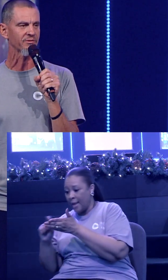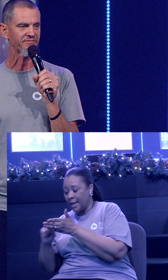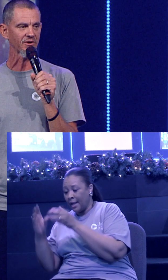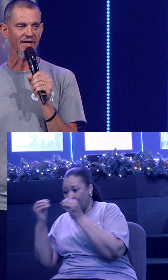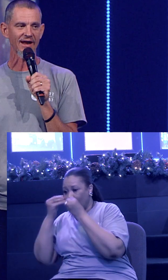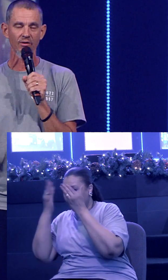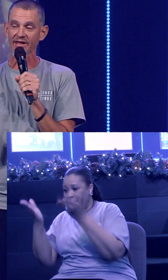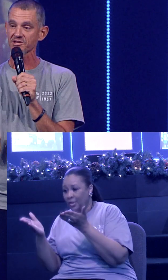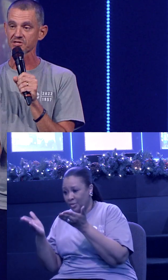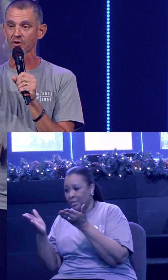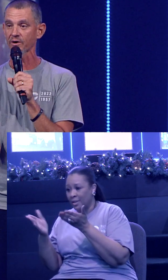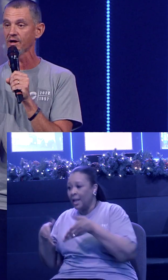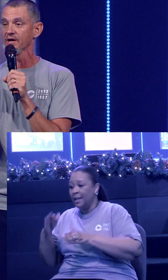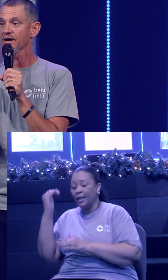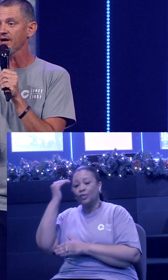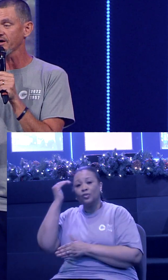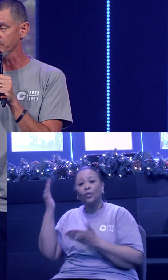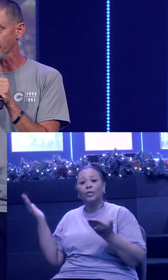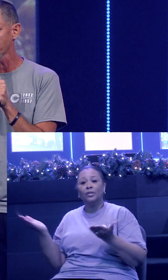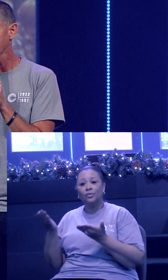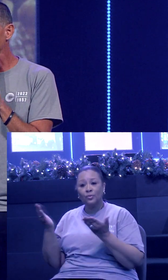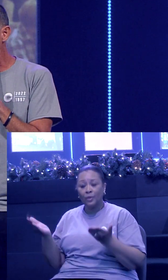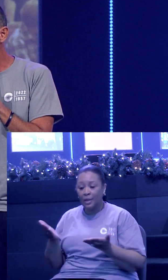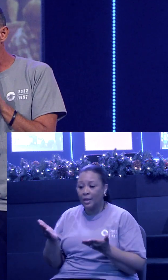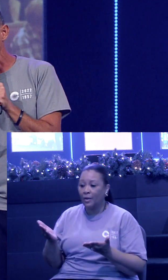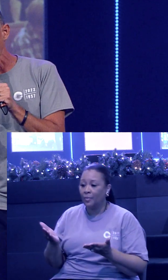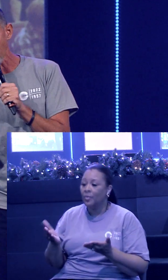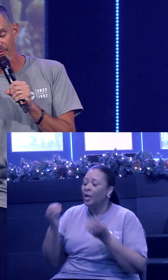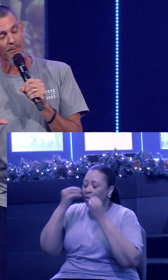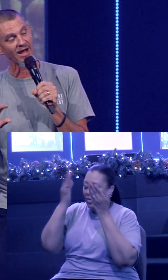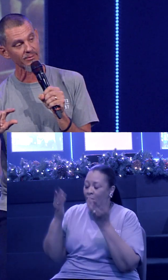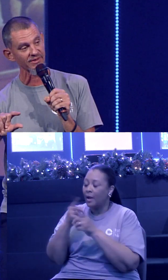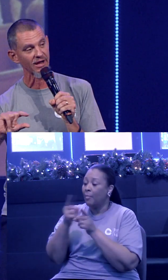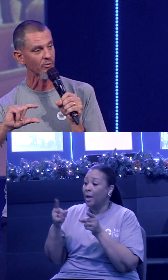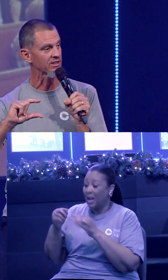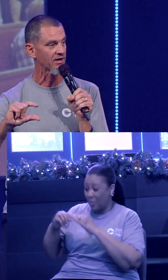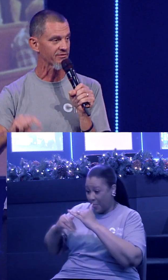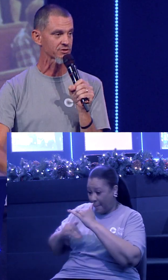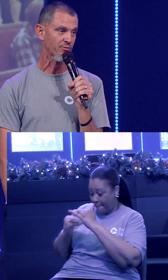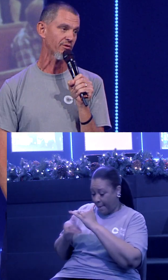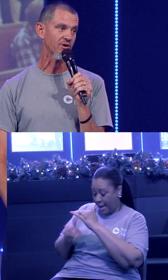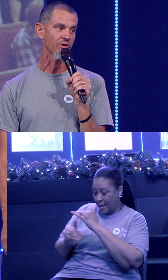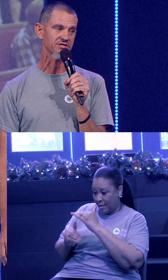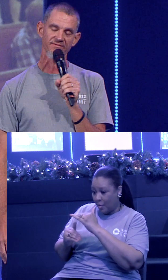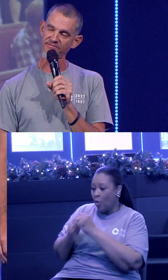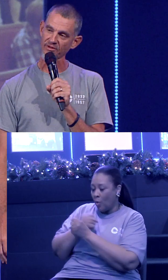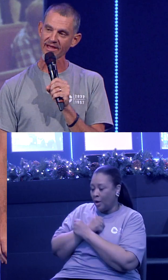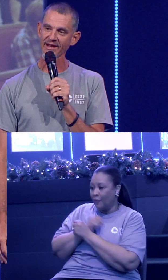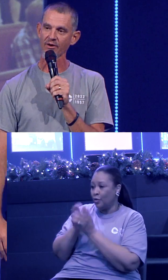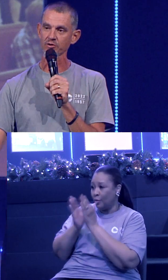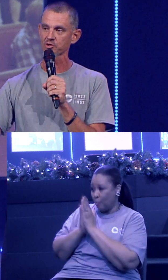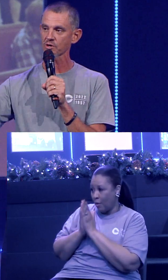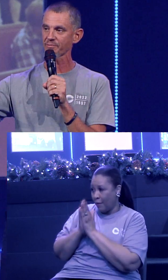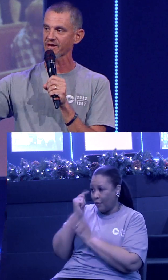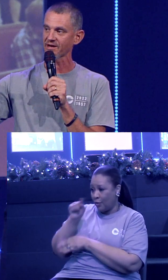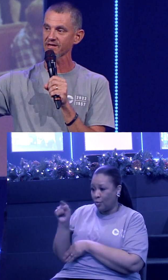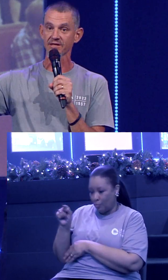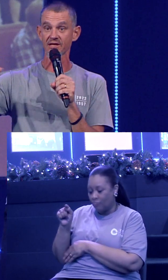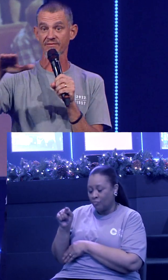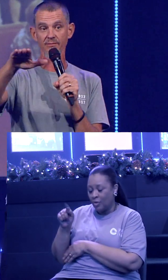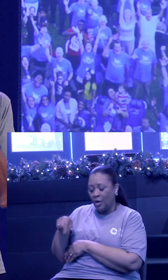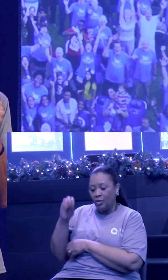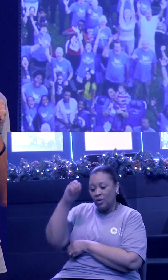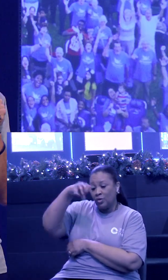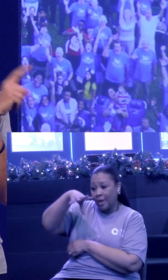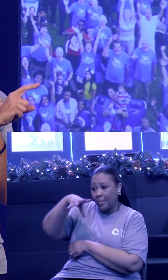always welcome to fill that out. Let us know your information. But on the bottom of that, we love those prayer requests. Fill that out. You can drop that in any